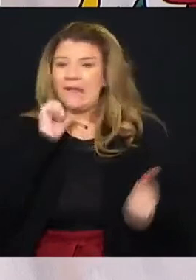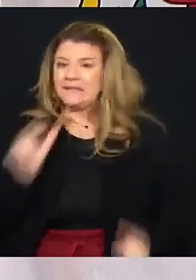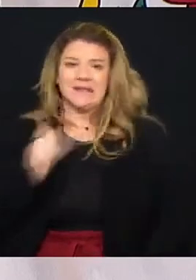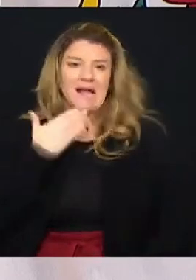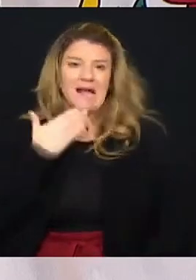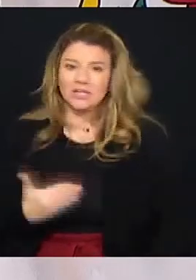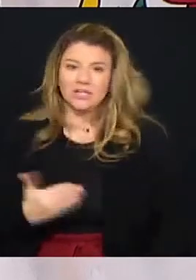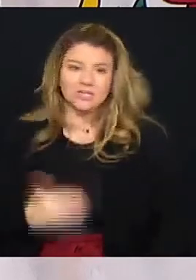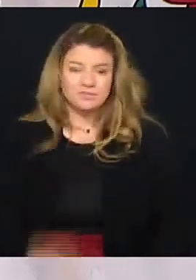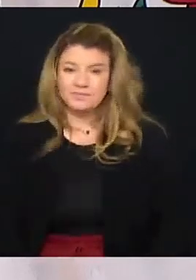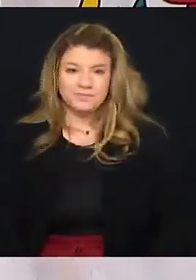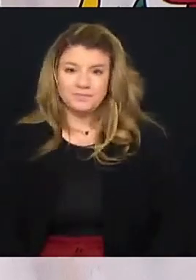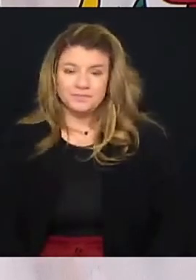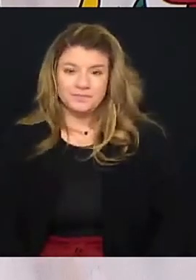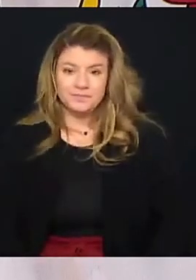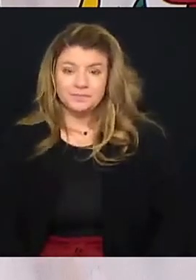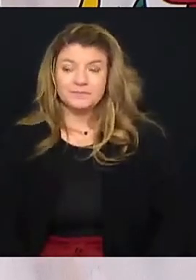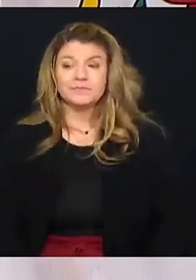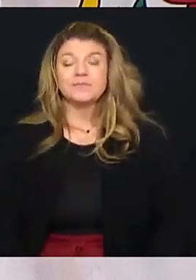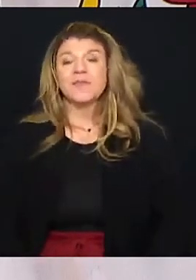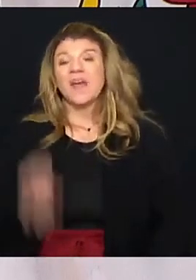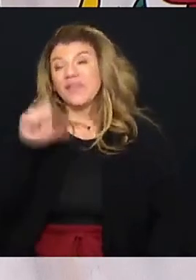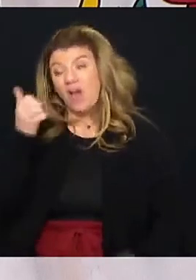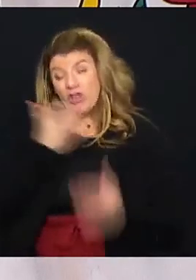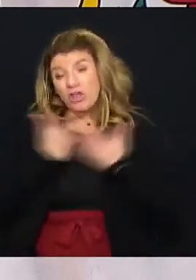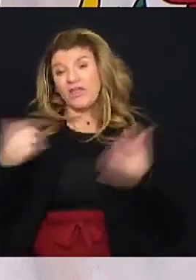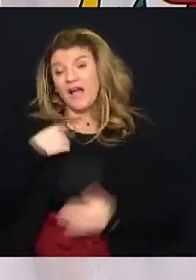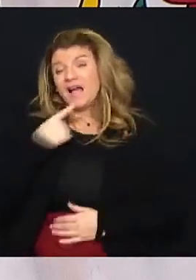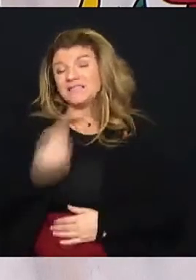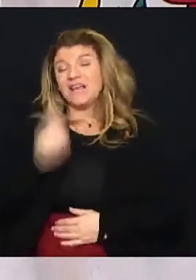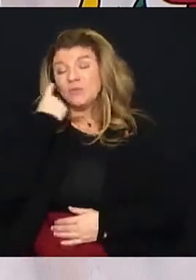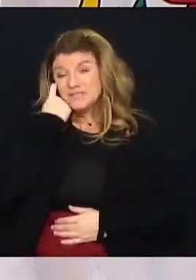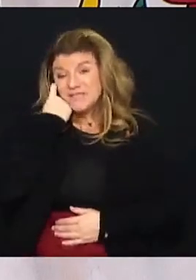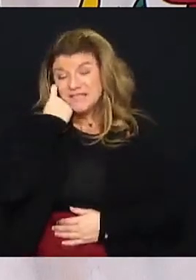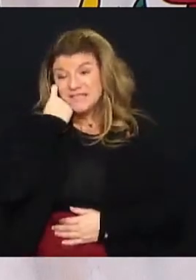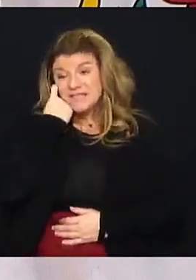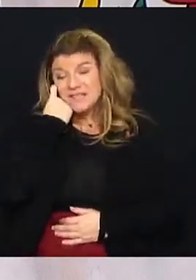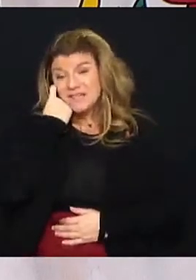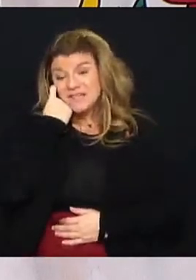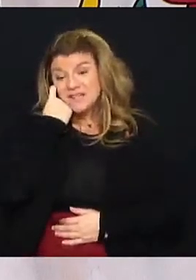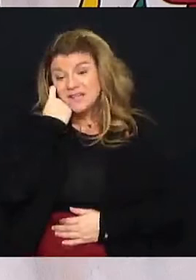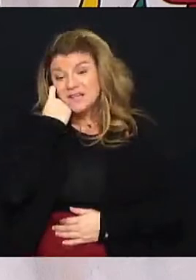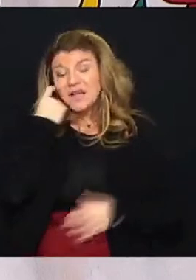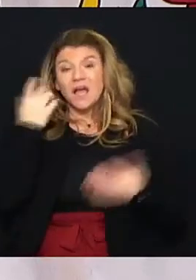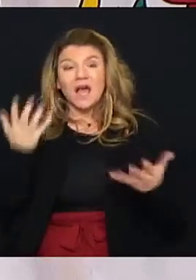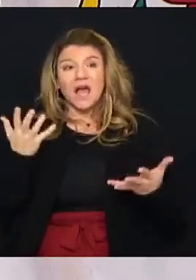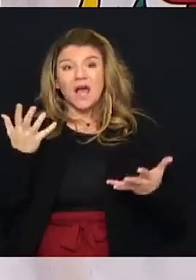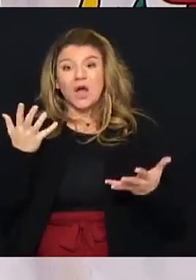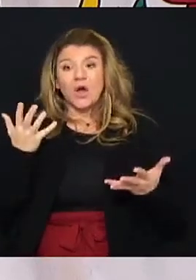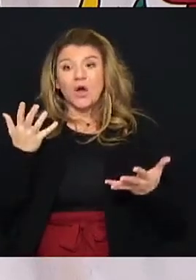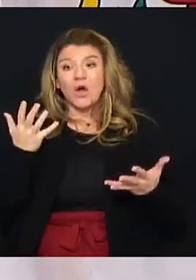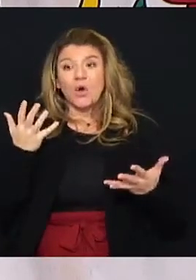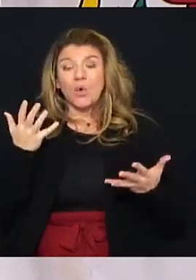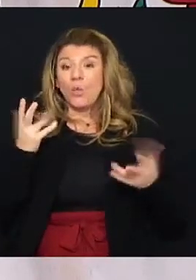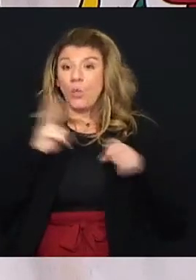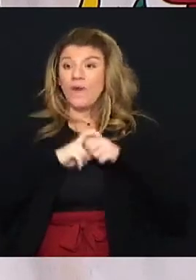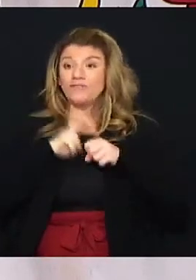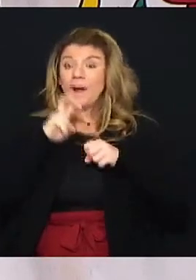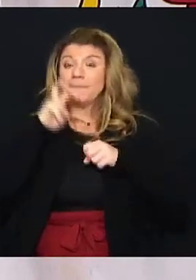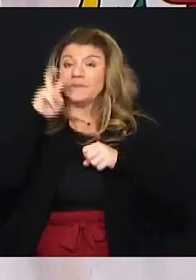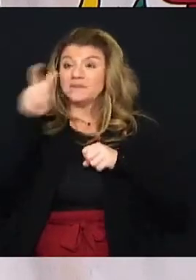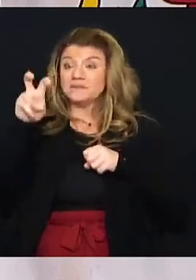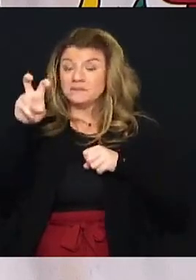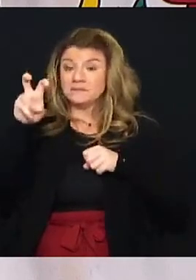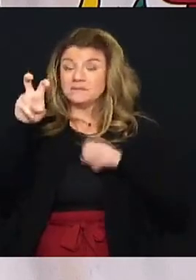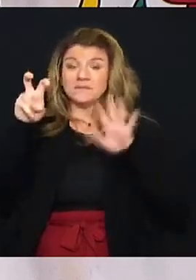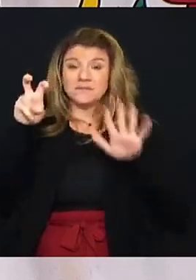good. The other thing I said to you a little while ago was that, you know, we have jumped significantly,